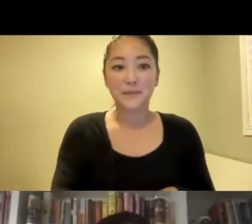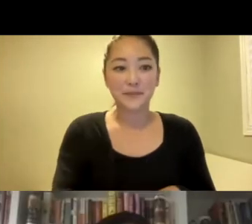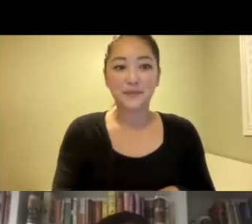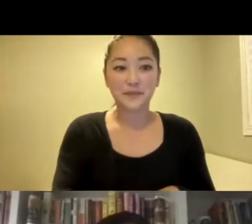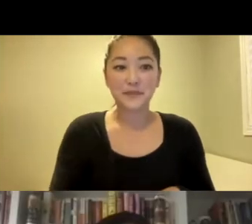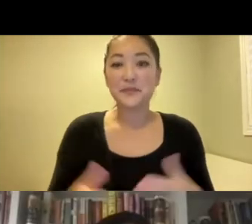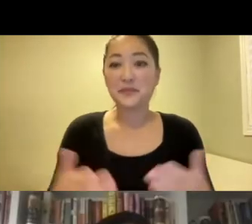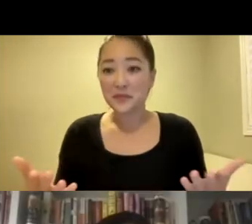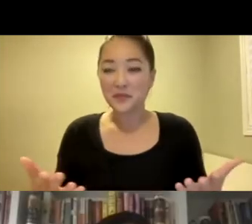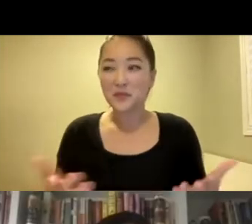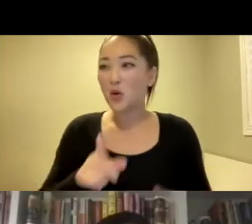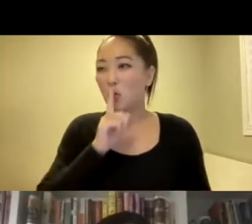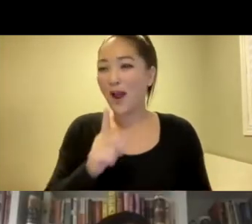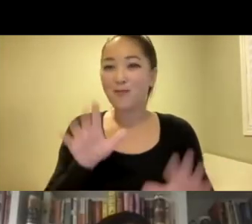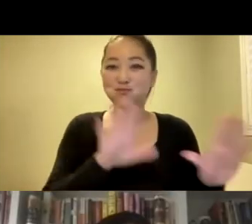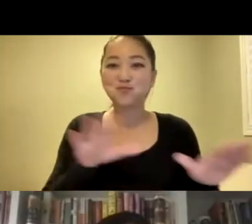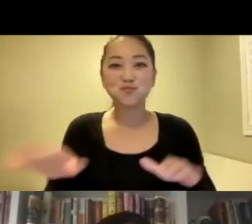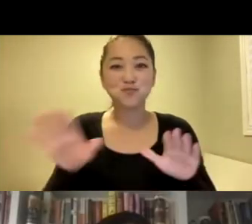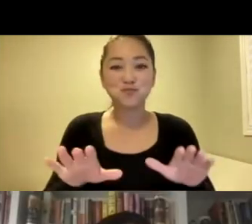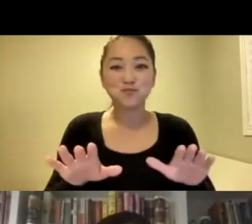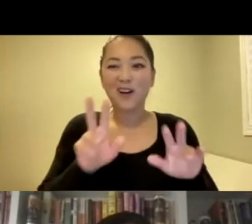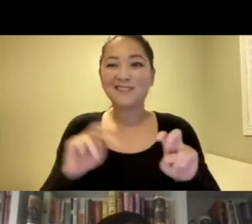of informal style, round table.